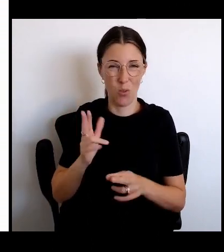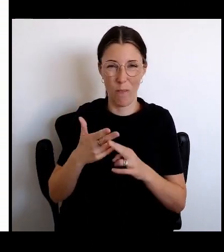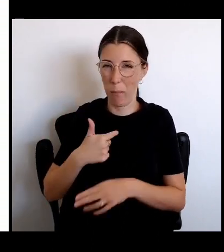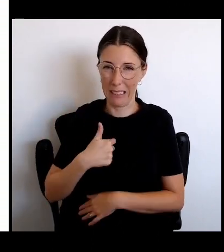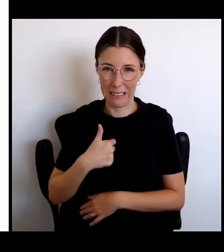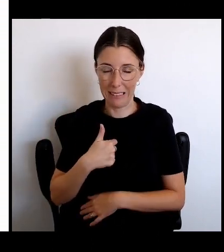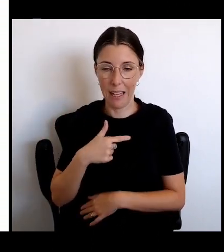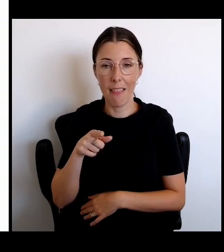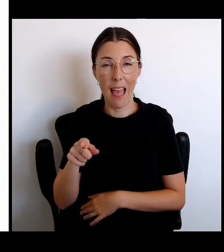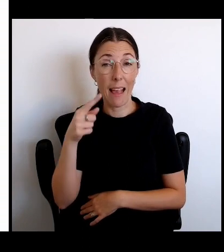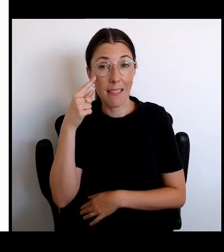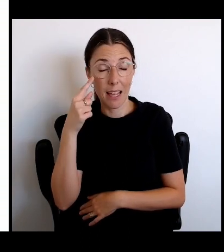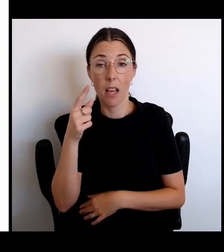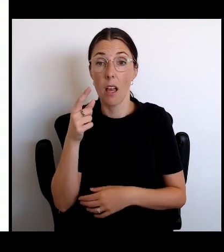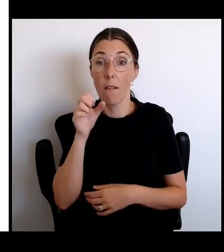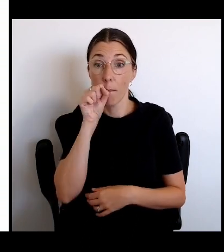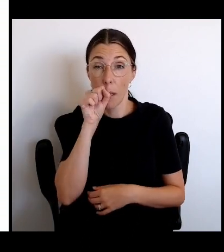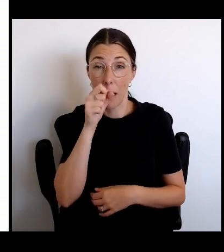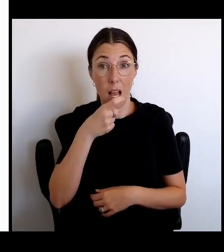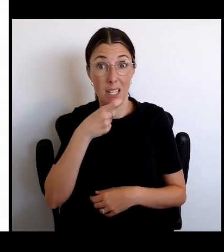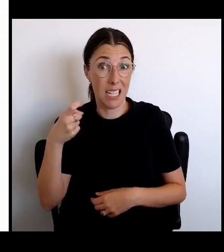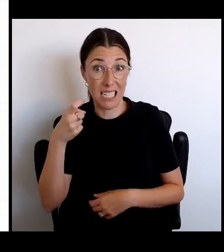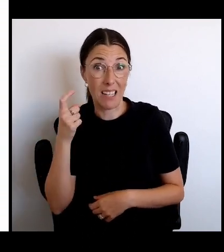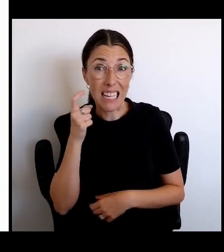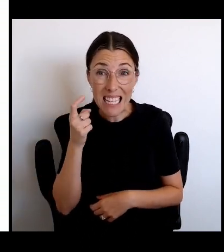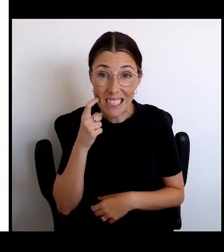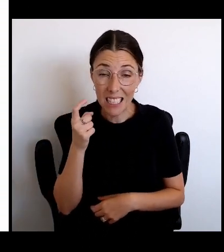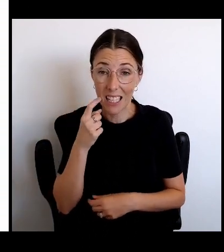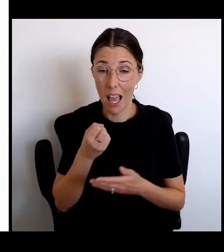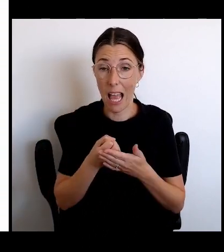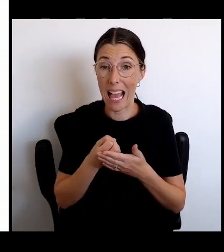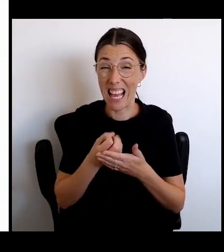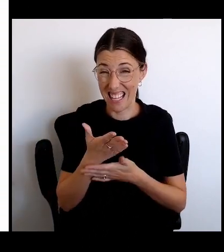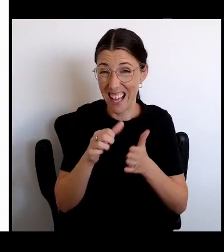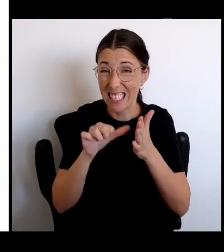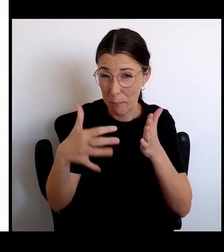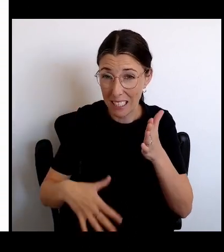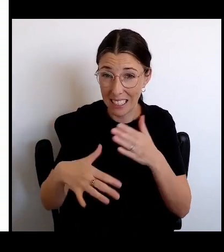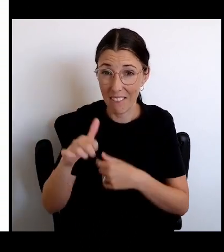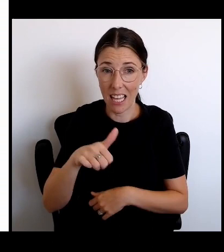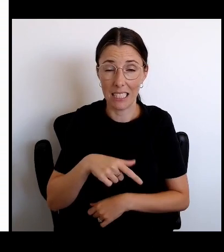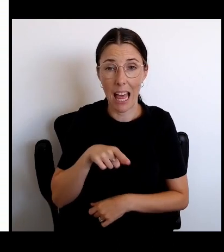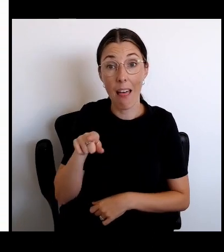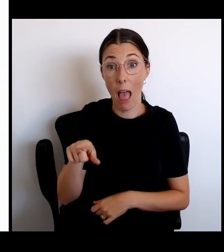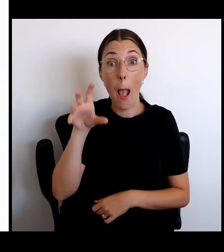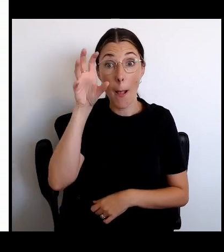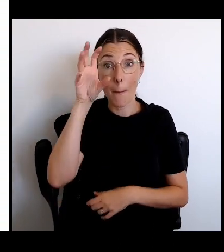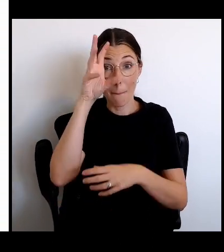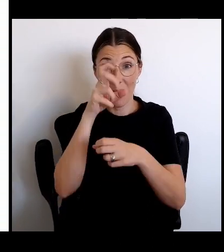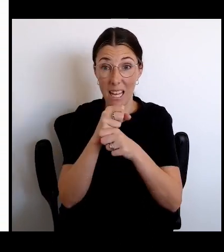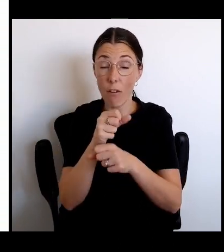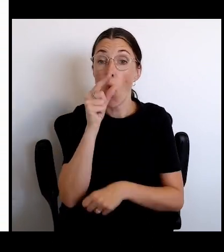addictive, but they still concerningly do believe that it's possible to avoid harm and to avoid